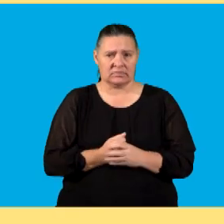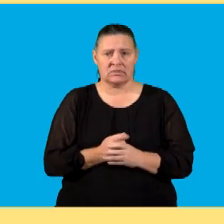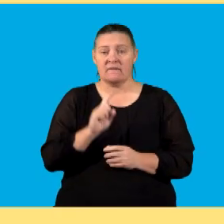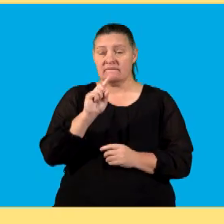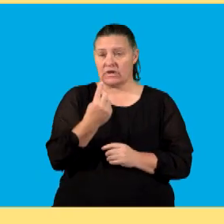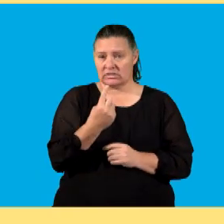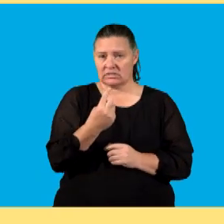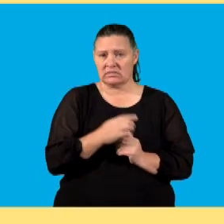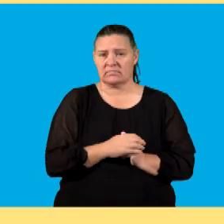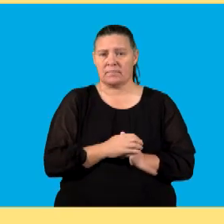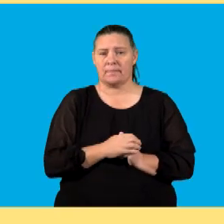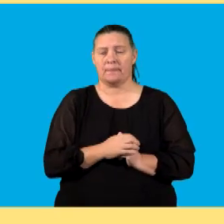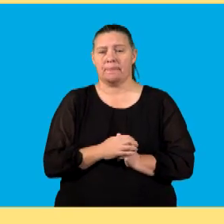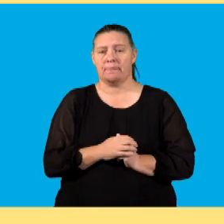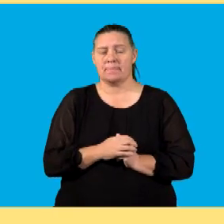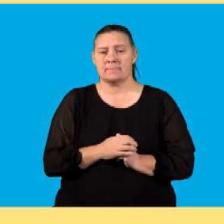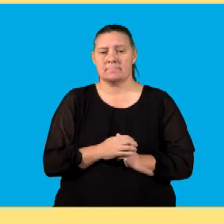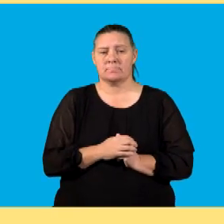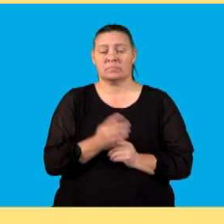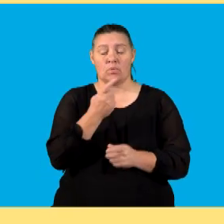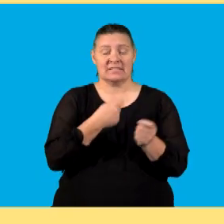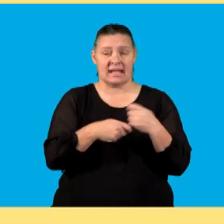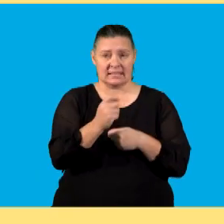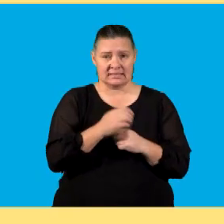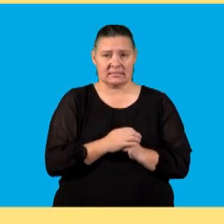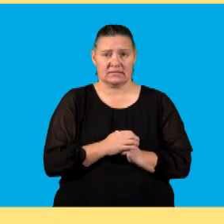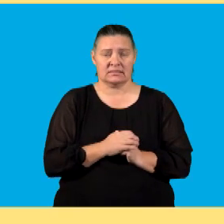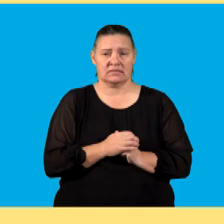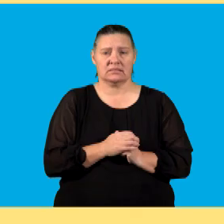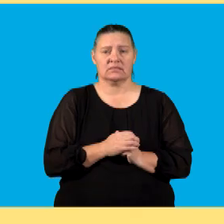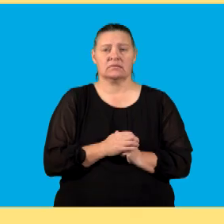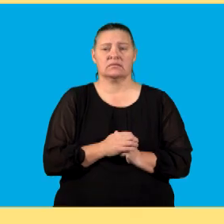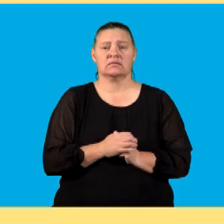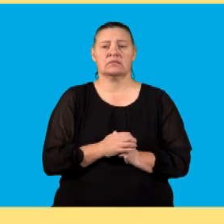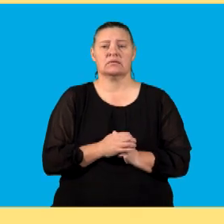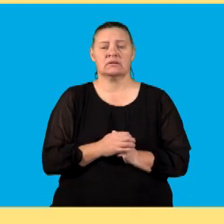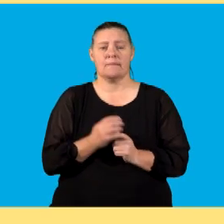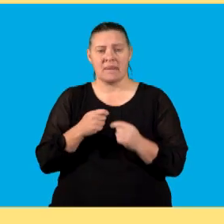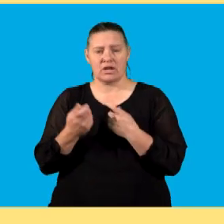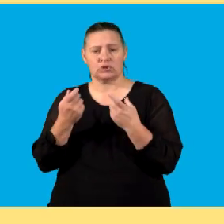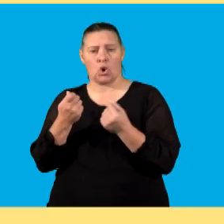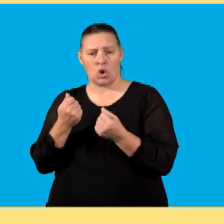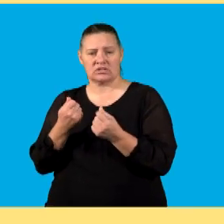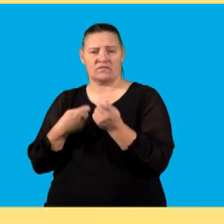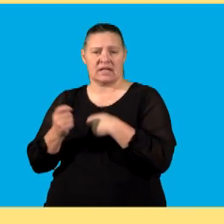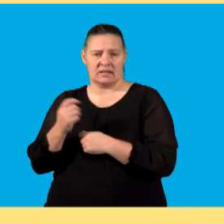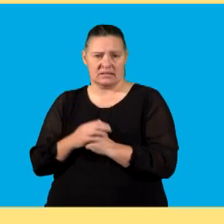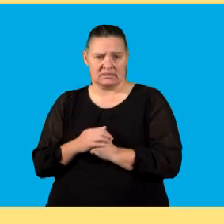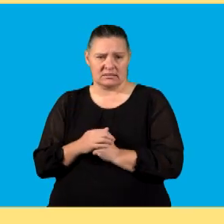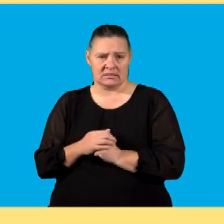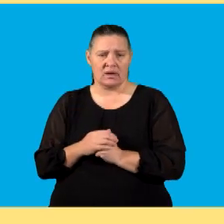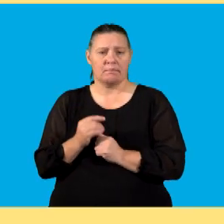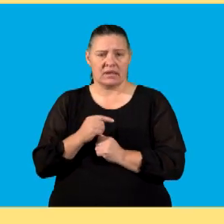the first place is to say our sales minus our cost of sales. That should give